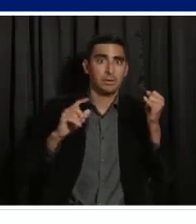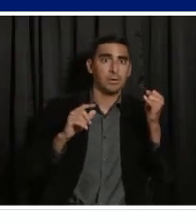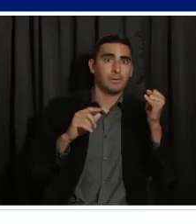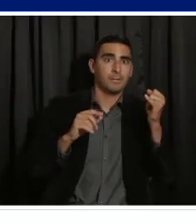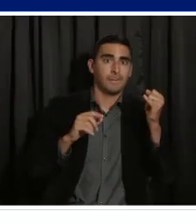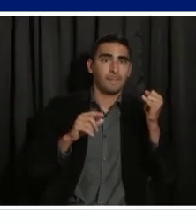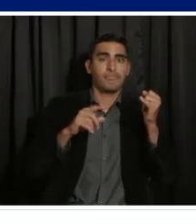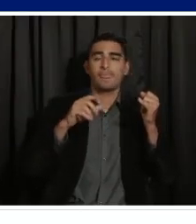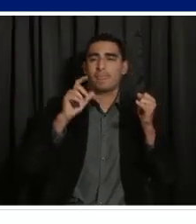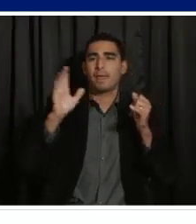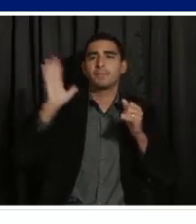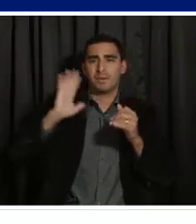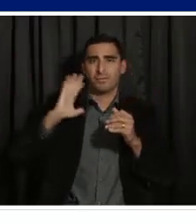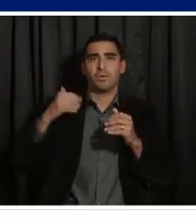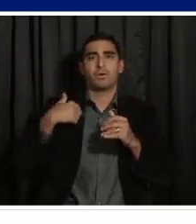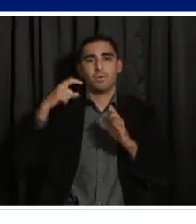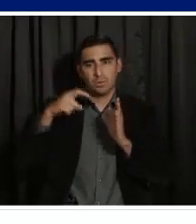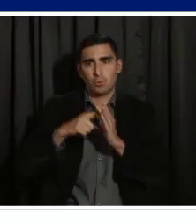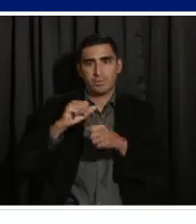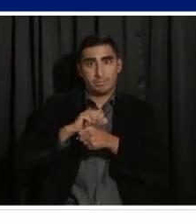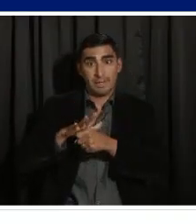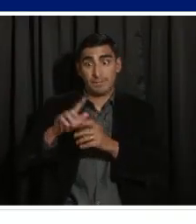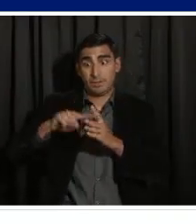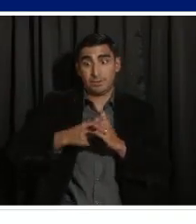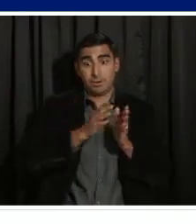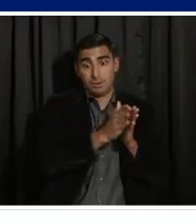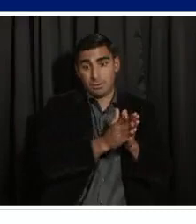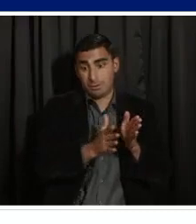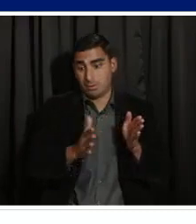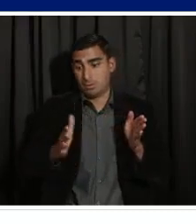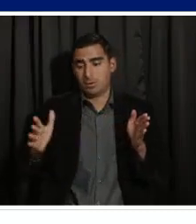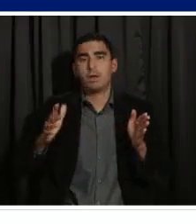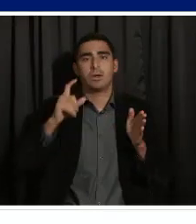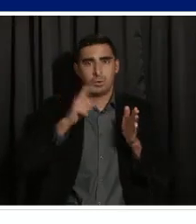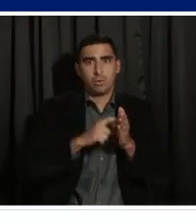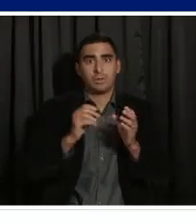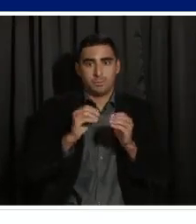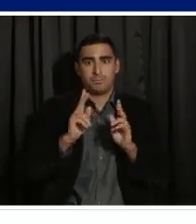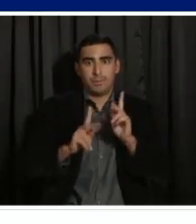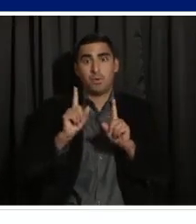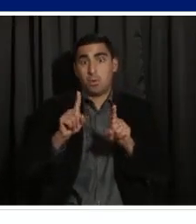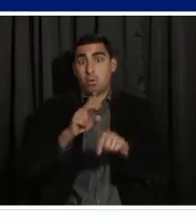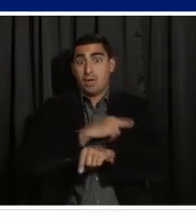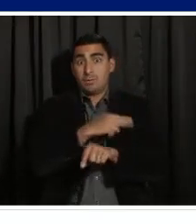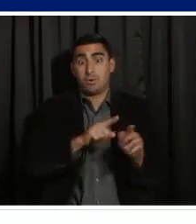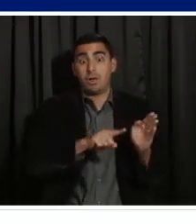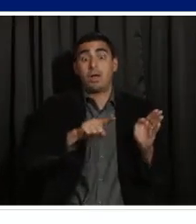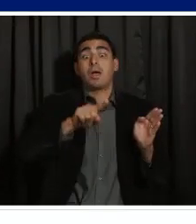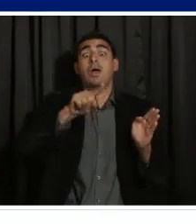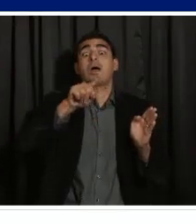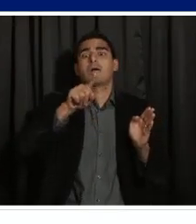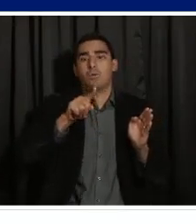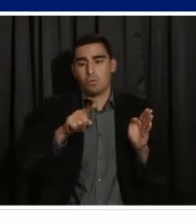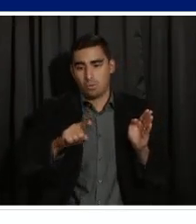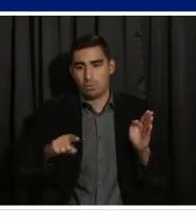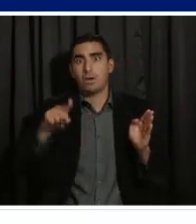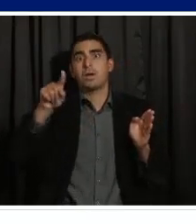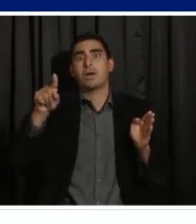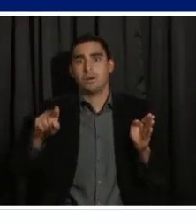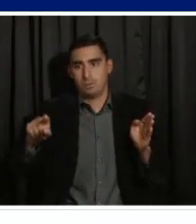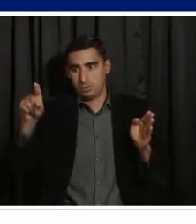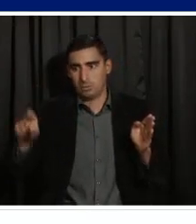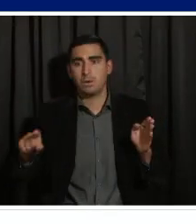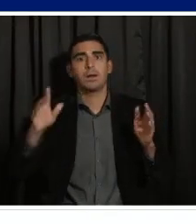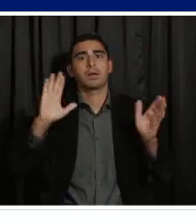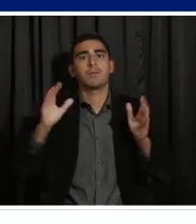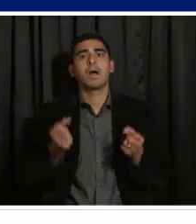COVID hospitalizations over the course of this pandemic, and the trend of total hospital beds being available. The